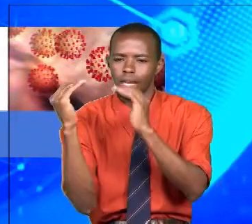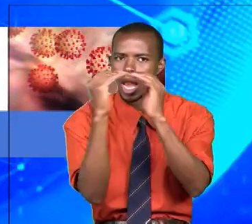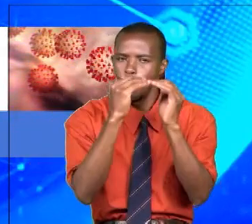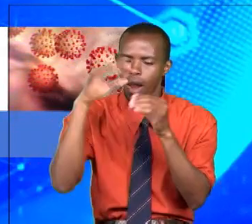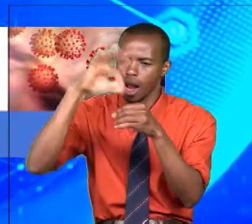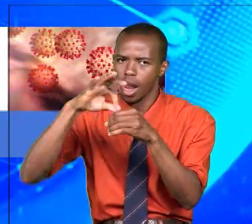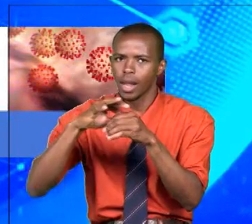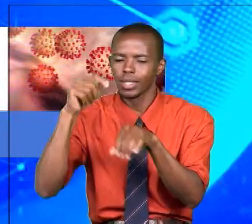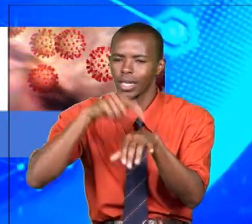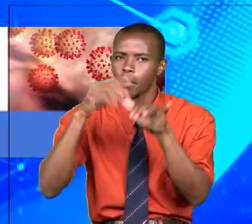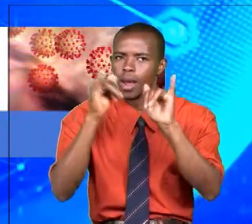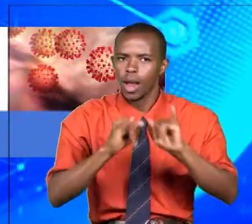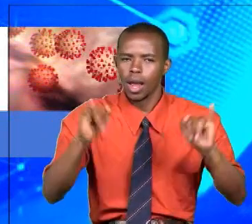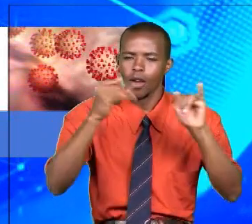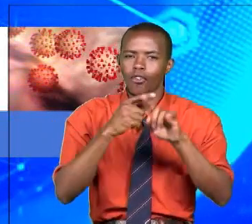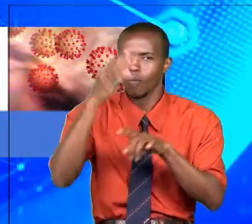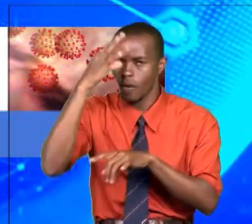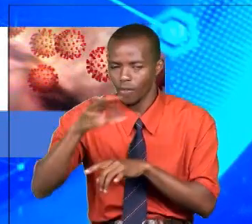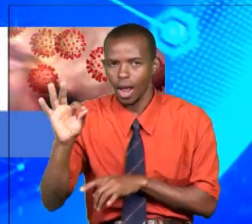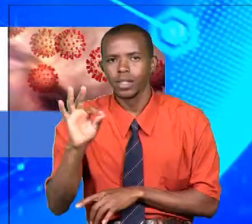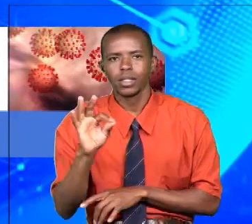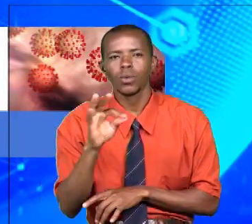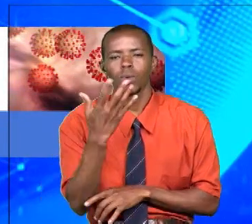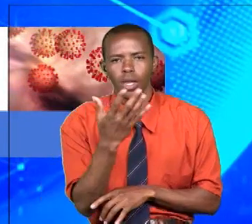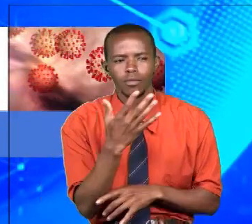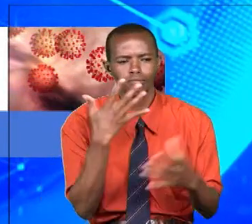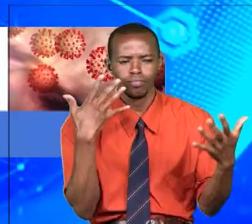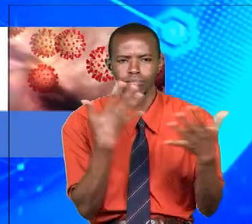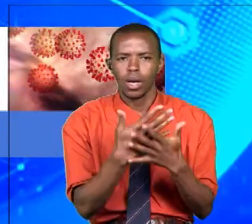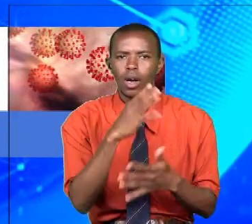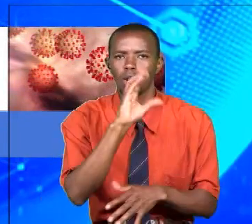election since independence from France, which put Alpha Condé in power.